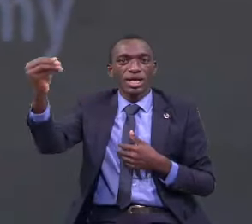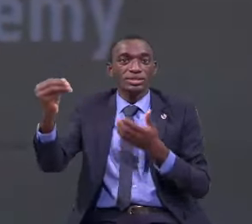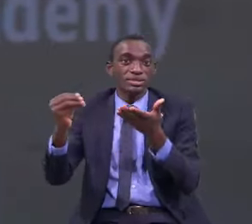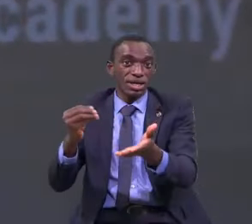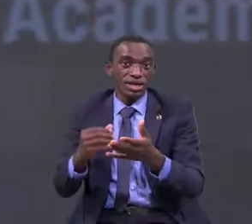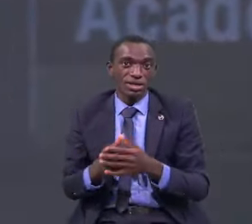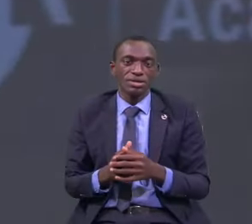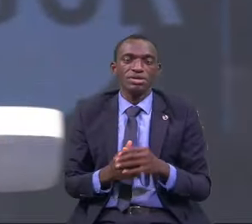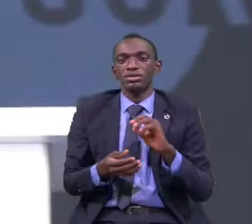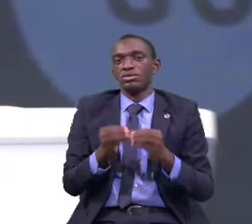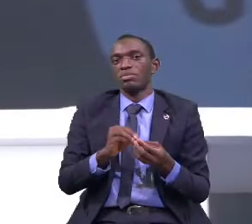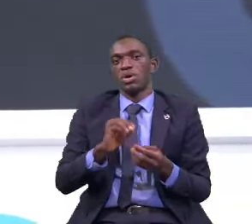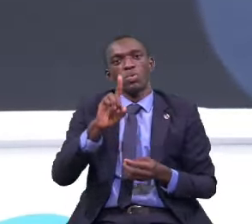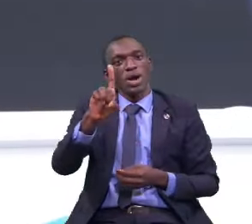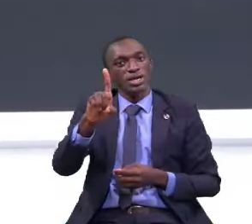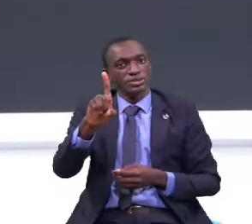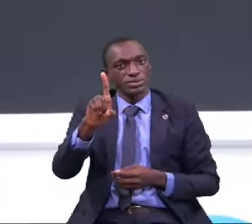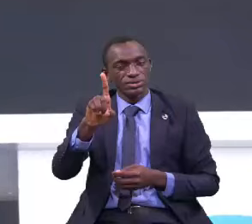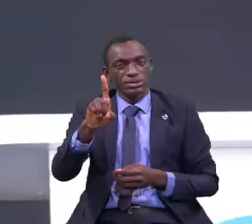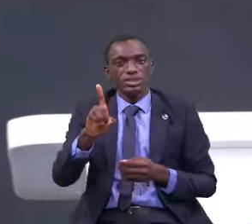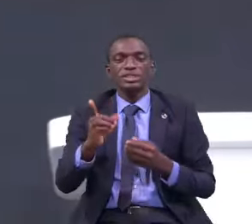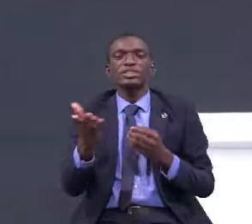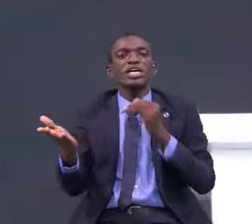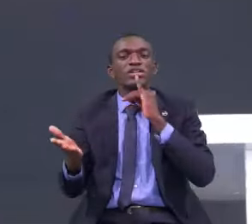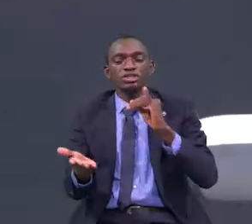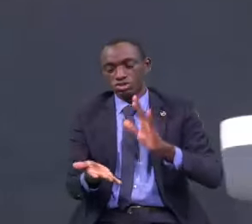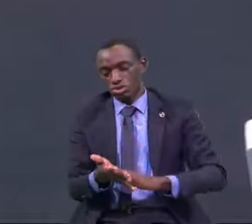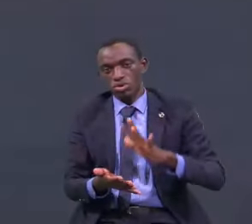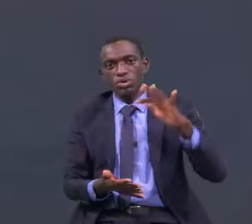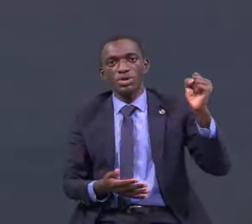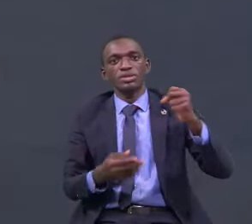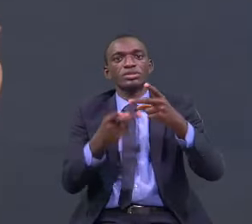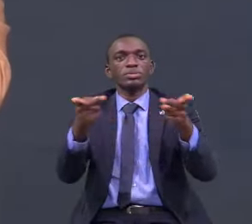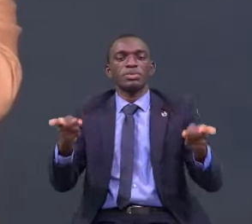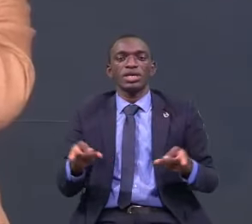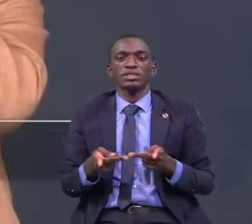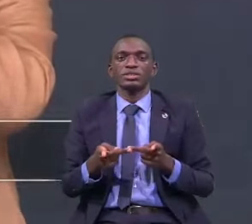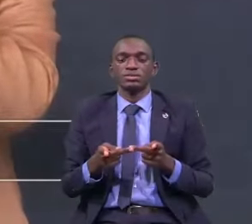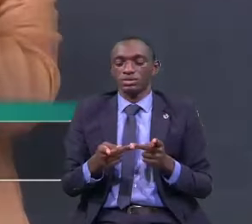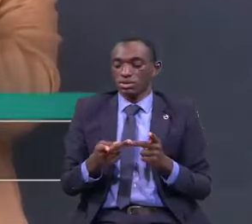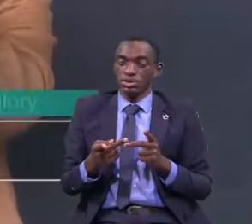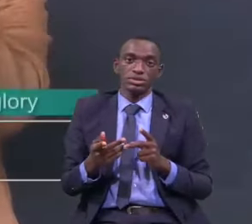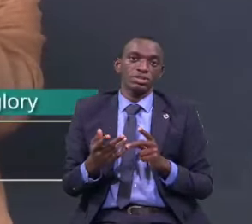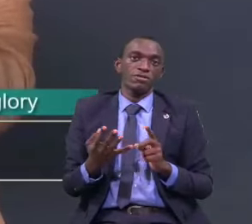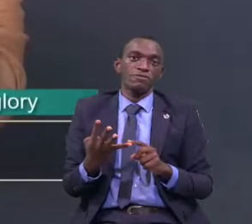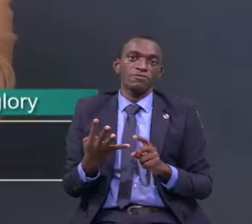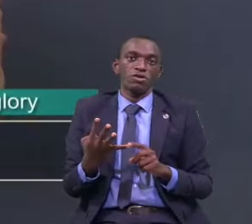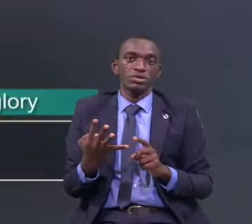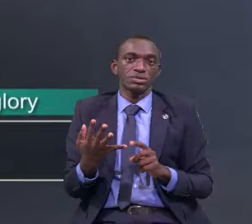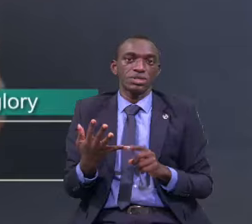Number one, there's a glorious place. In my Father's house are many